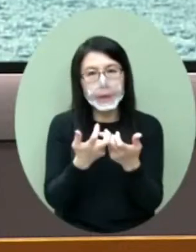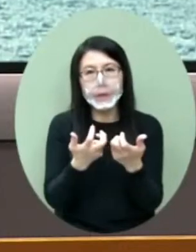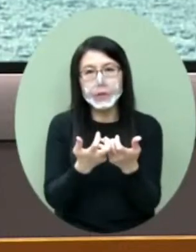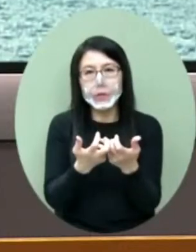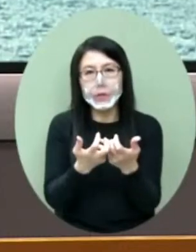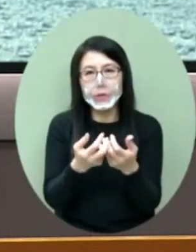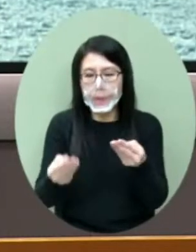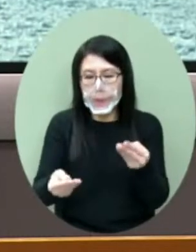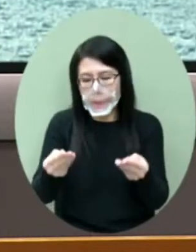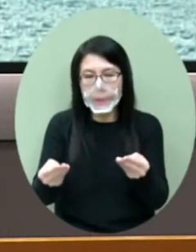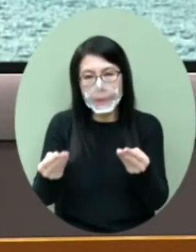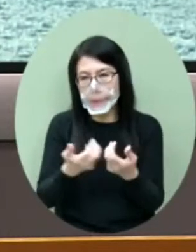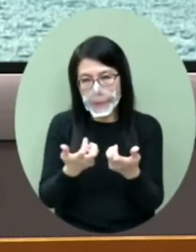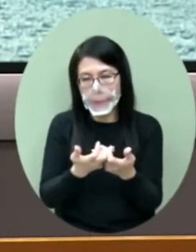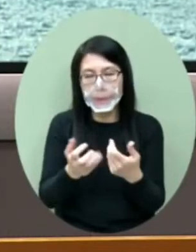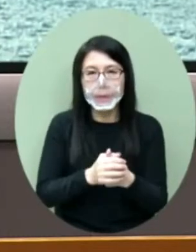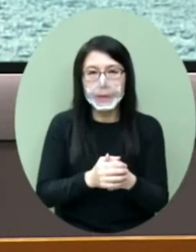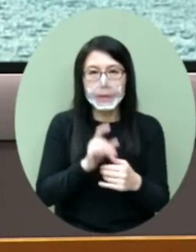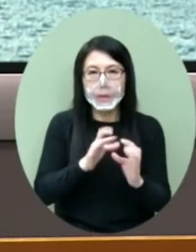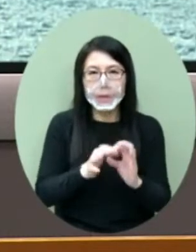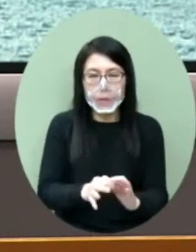the reported figures.